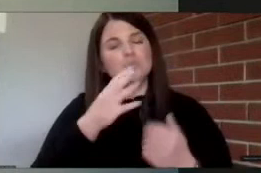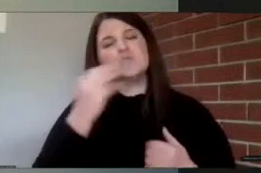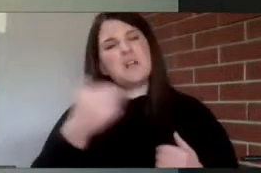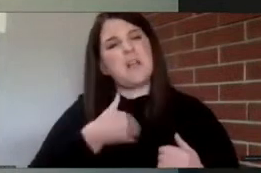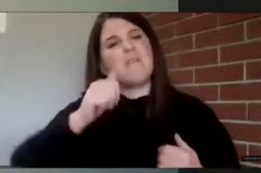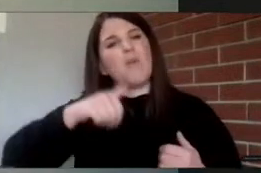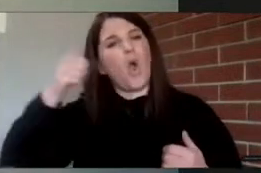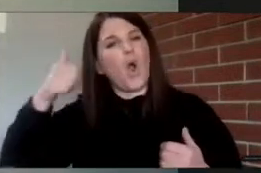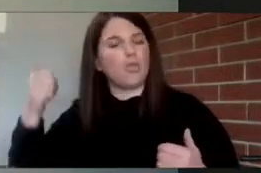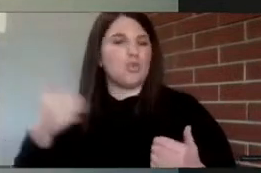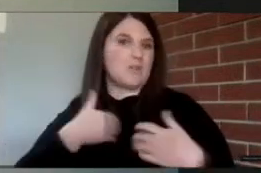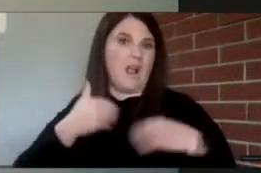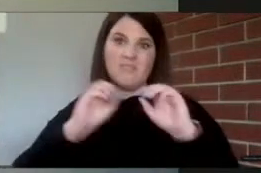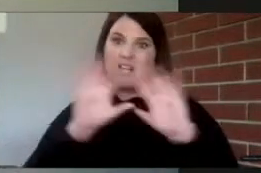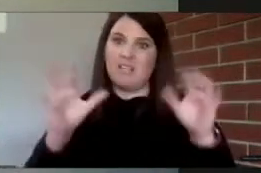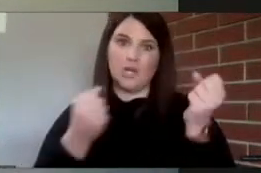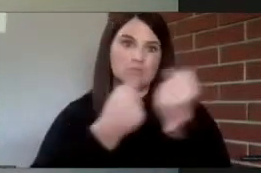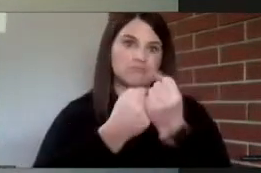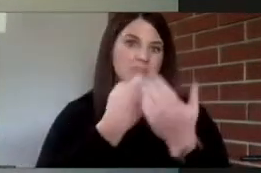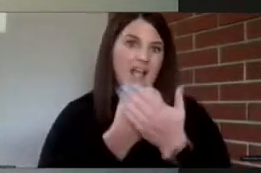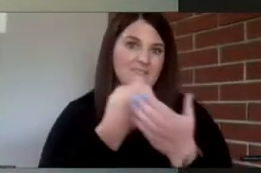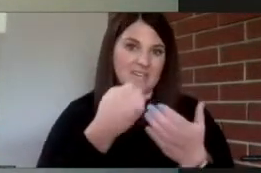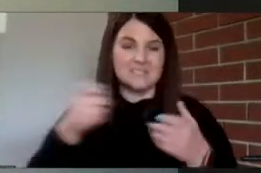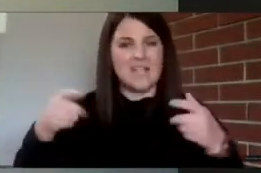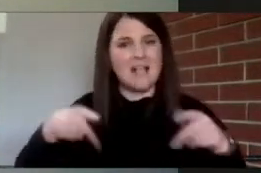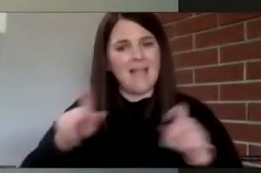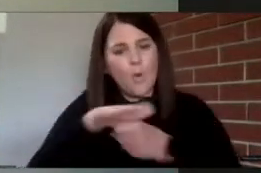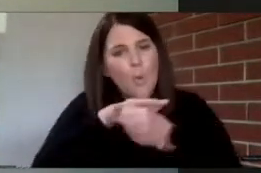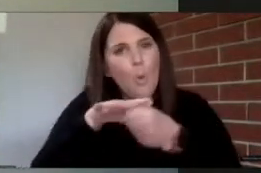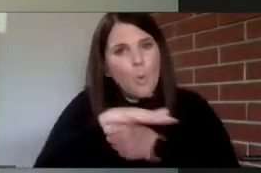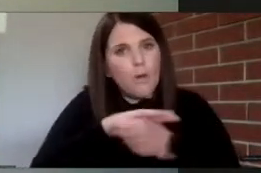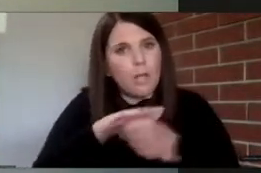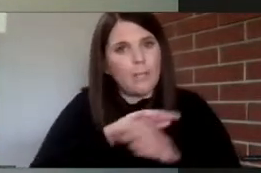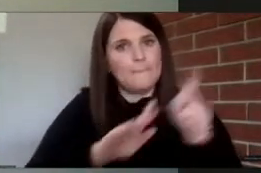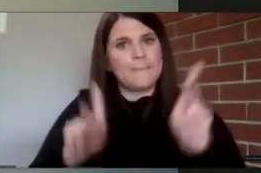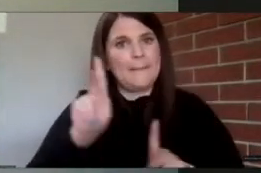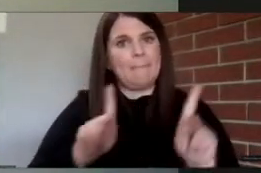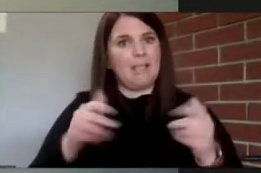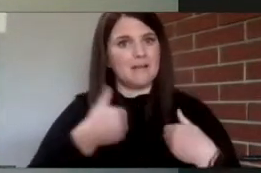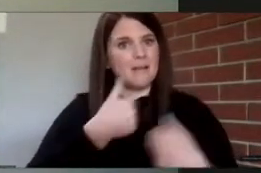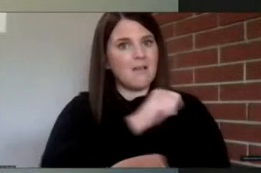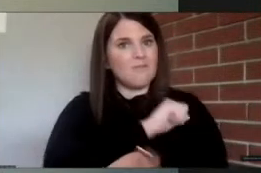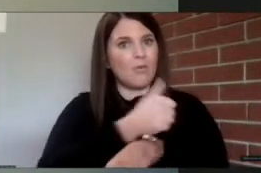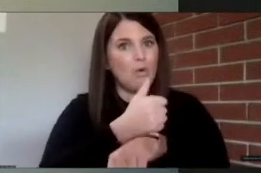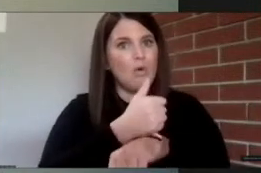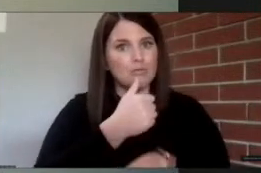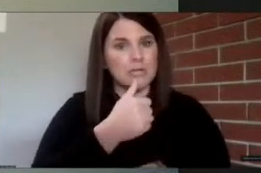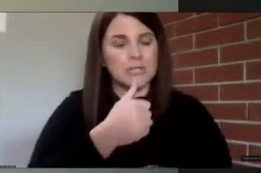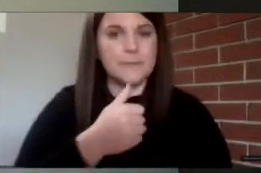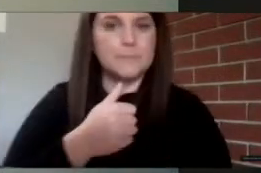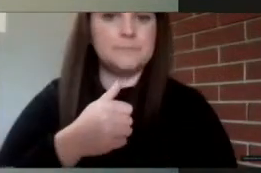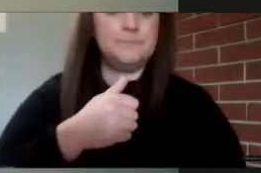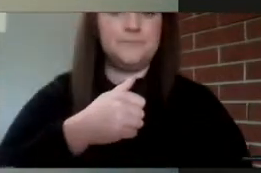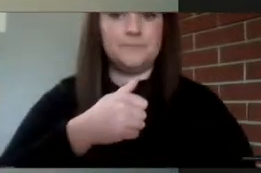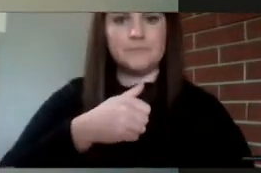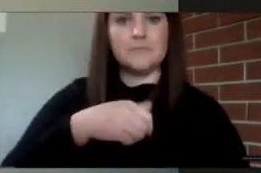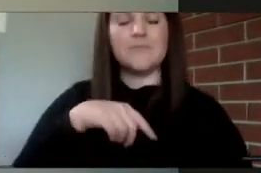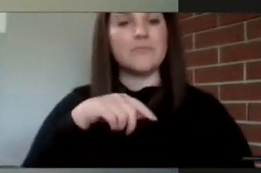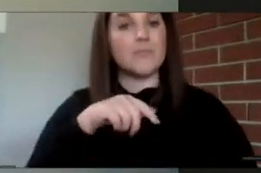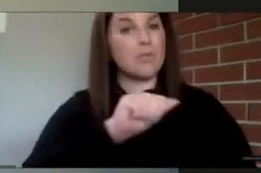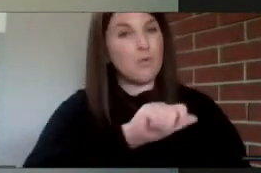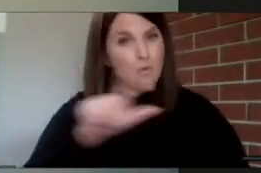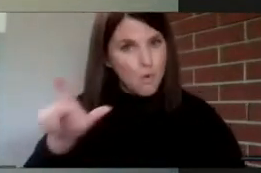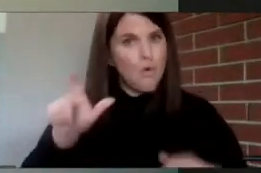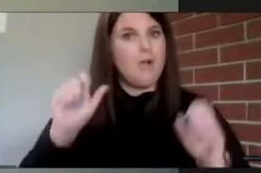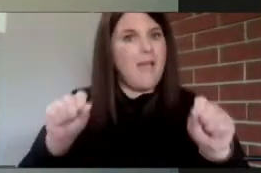clear evidence behind them, they allow local people to have agency. And they are all able to